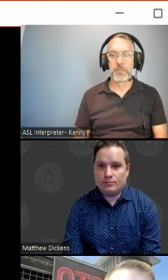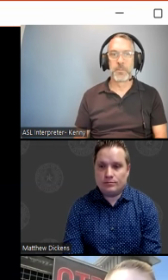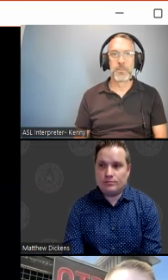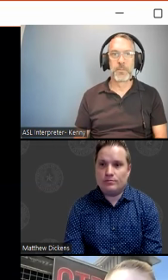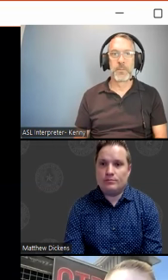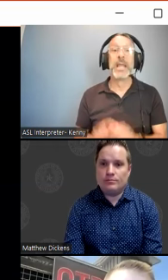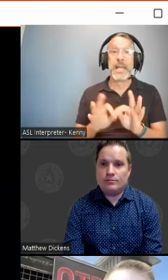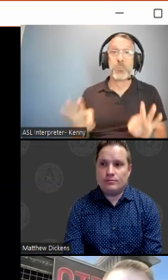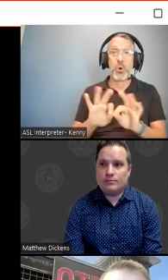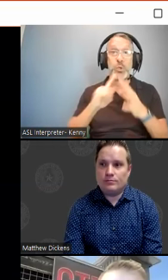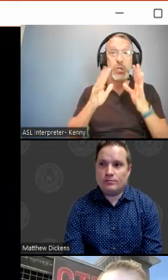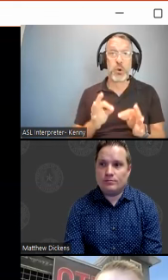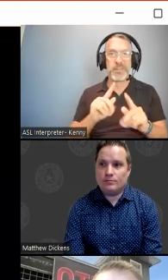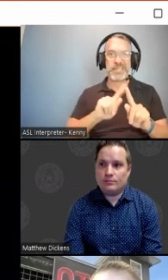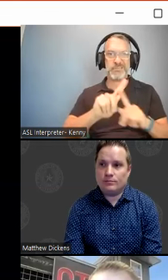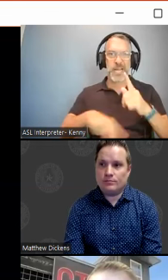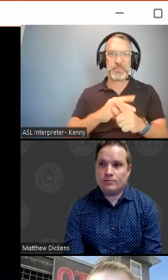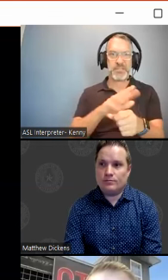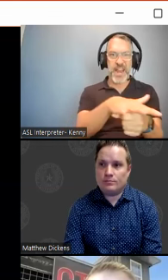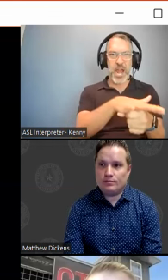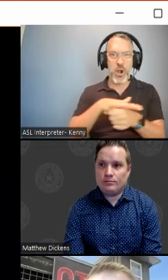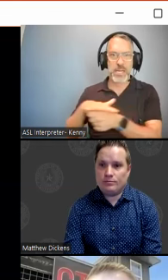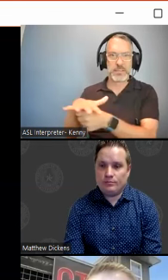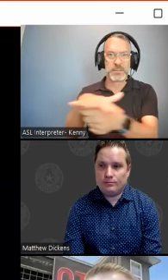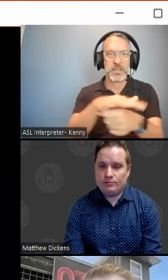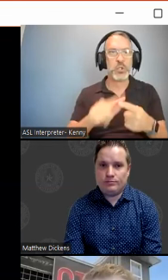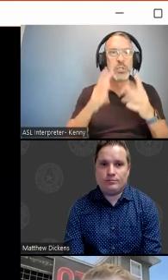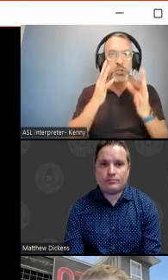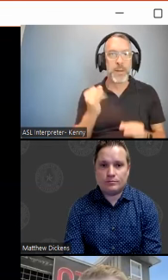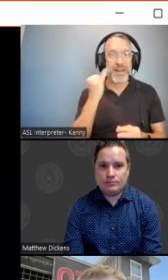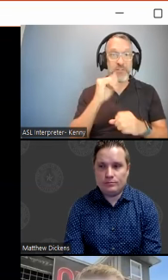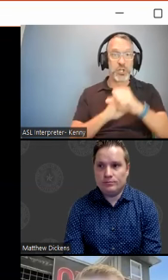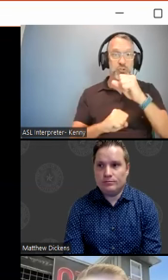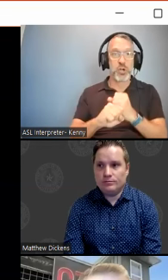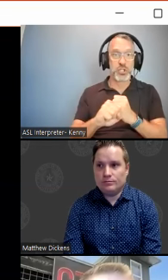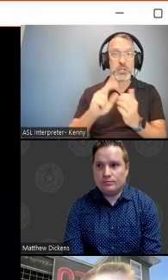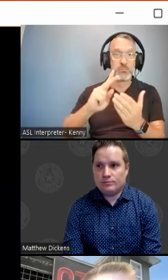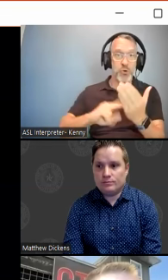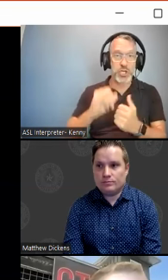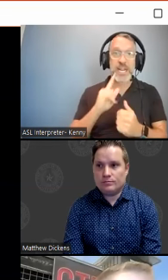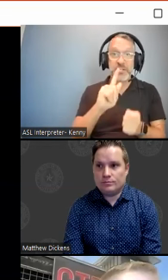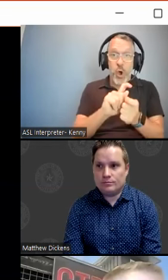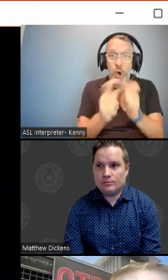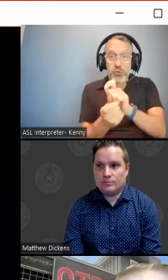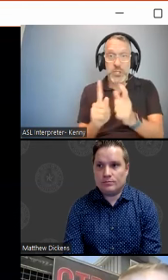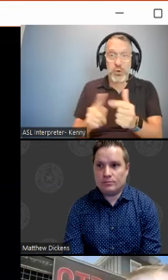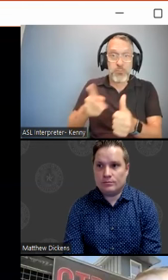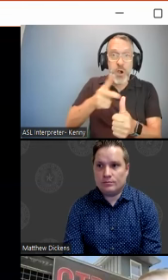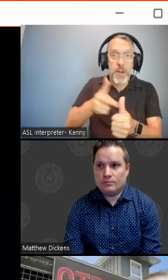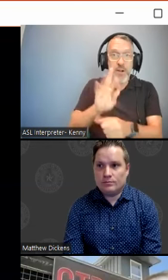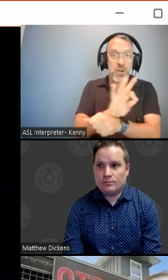It's important to determine these types of areas to determine if construction project is an alteration to a primary function area.